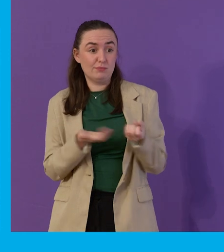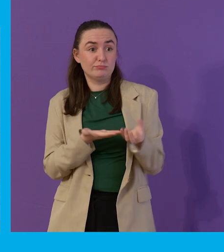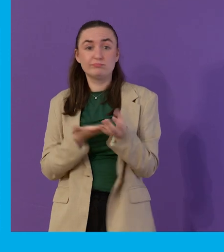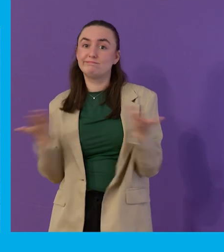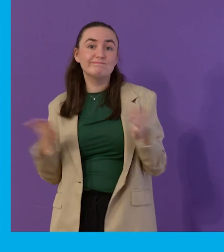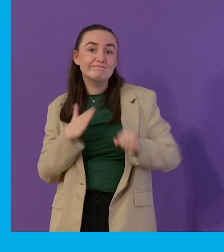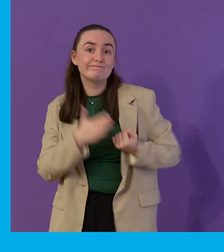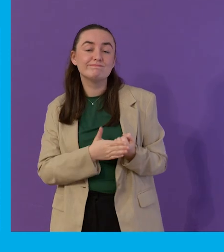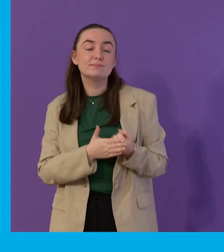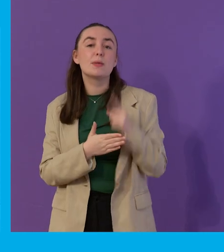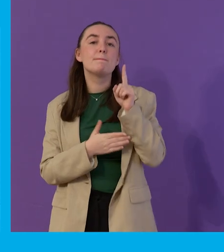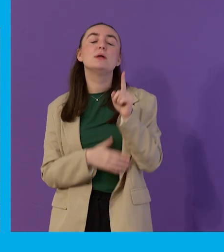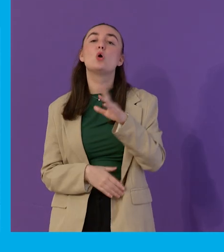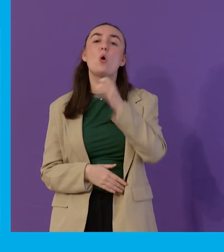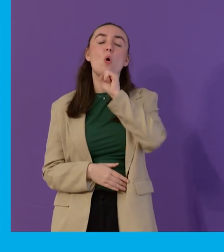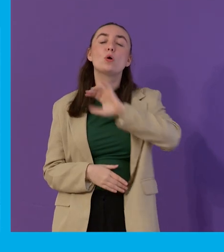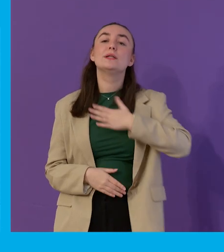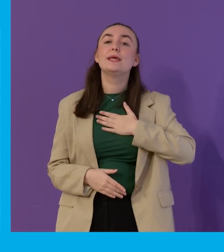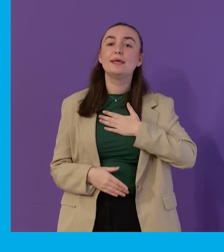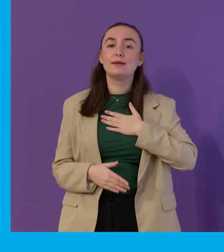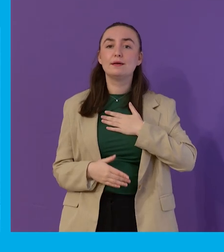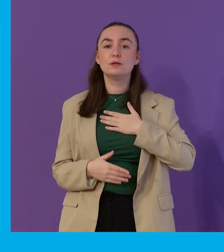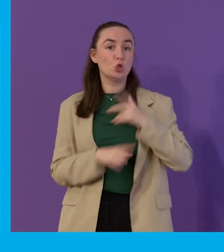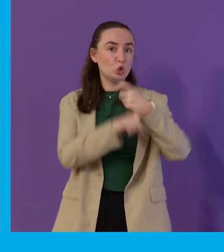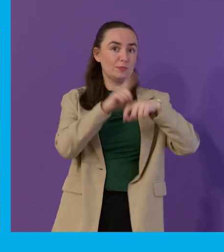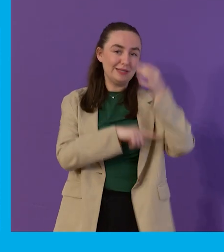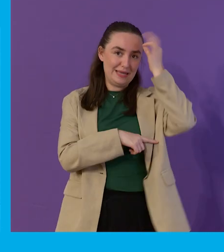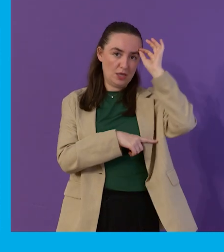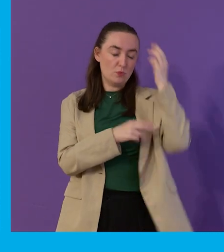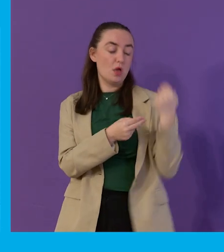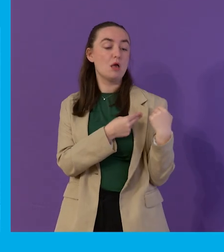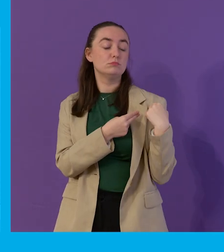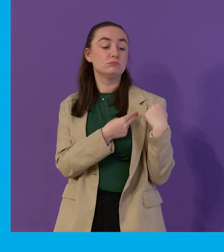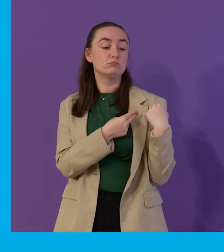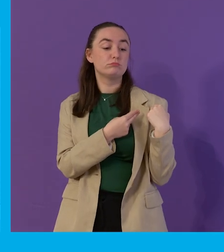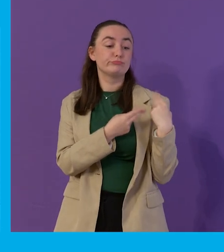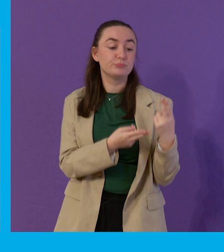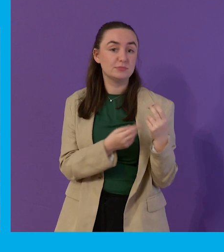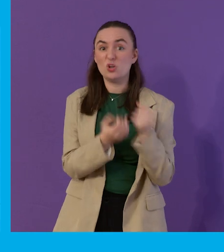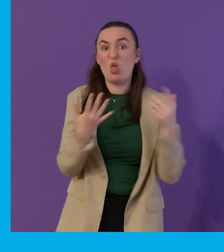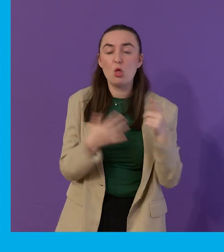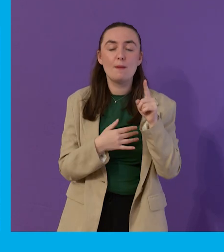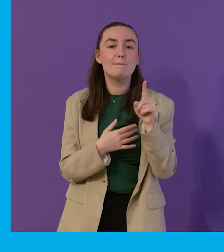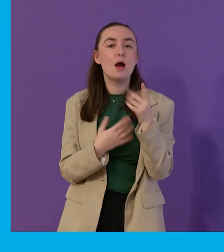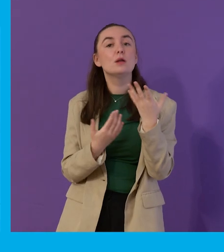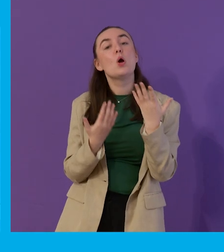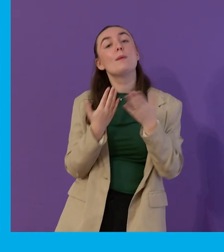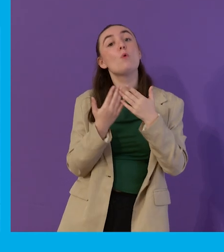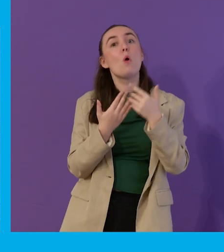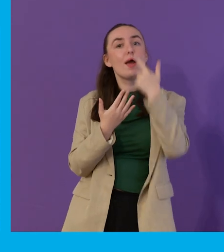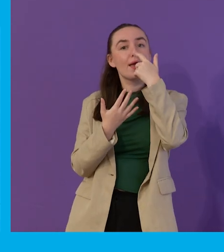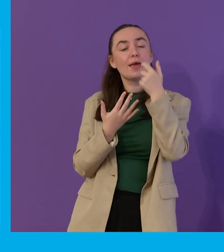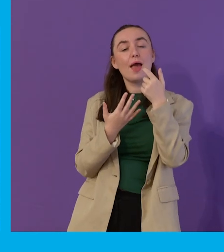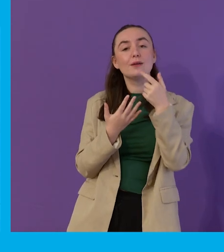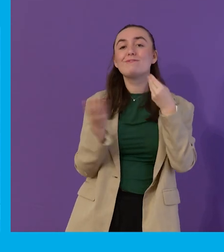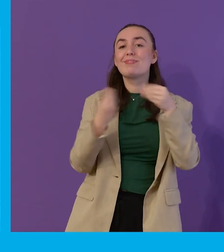But in Orkney, you actually do give the community councils quite a bit of, not a lot, but something more to work with. So yeah, there's things that can